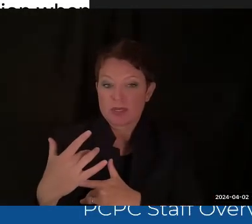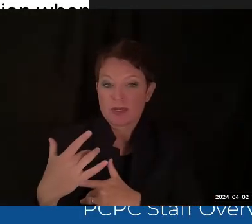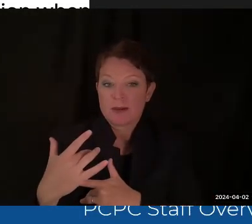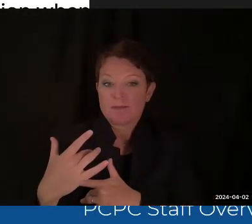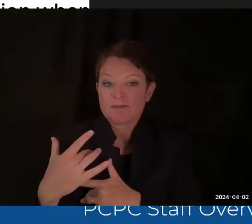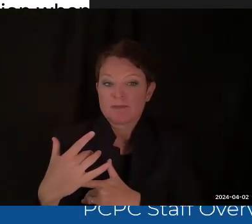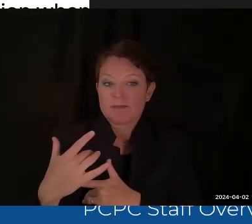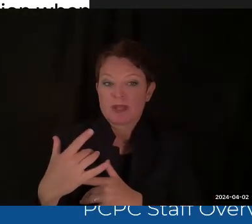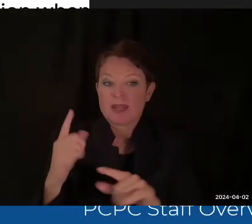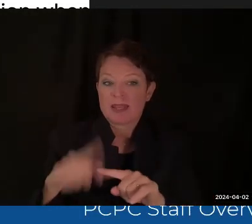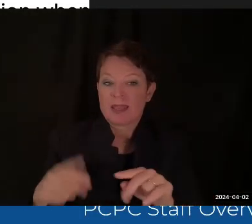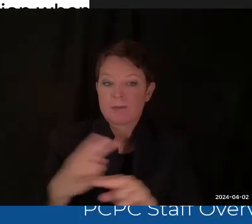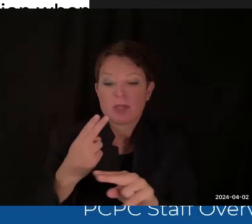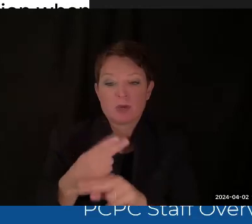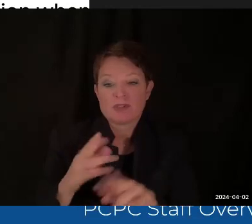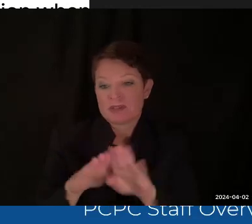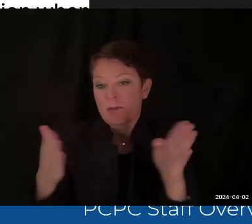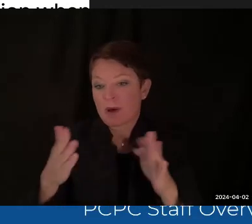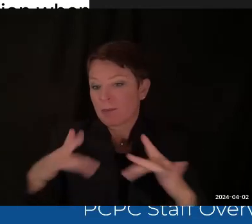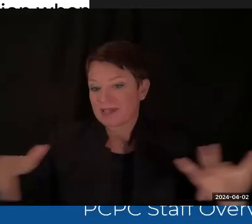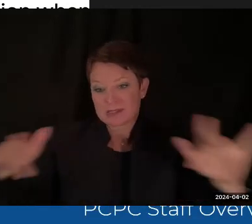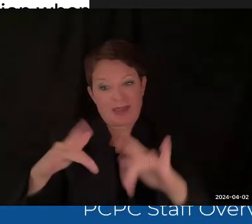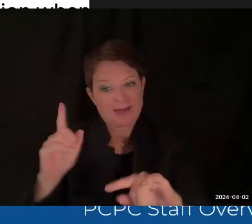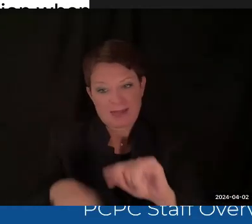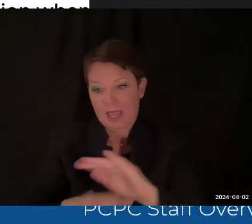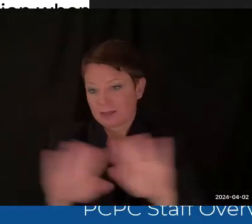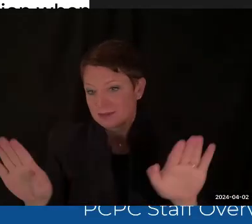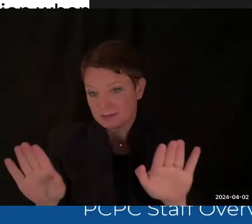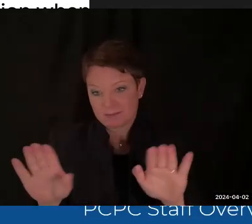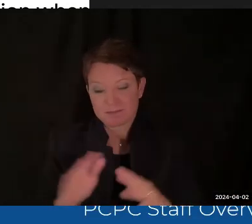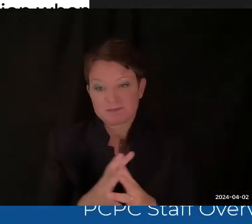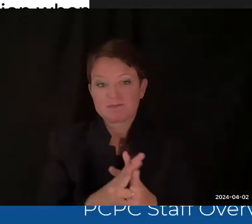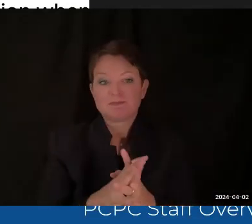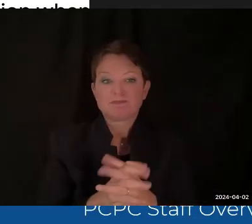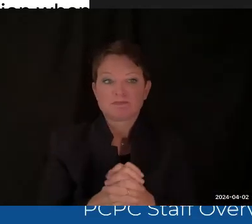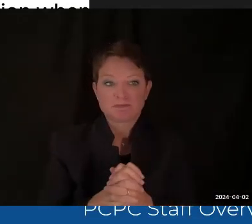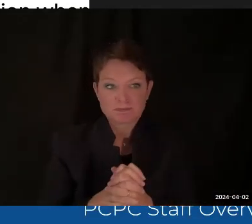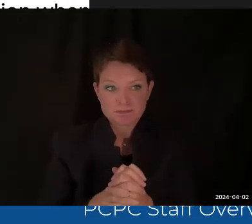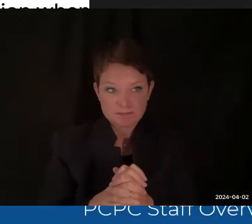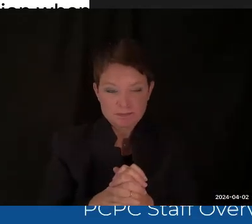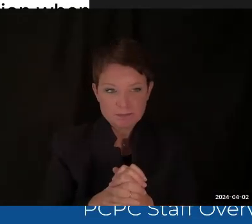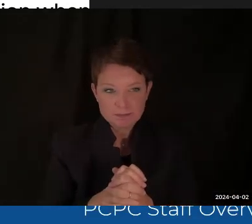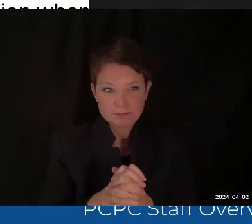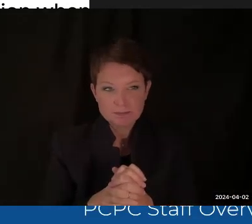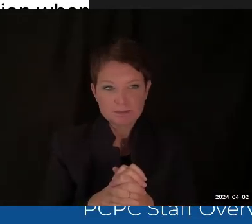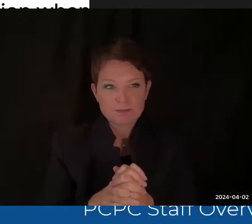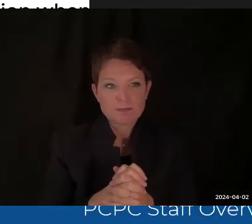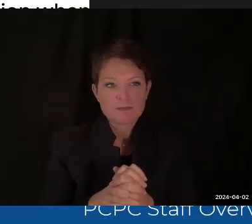it cannot be used as a public space. Next slide.